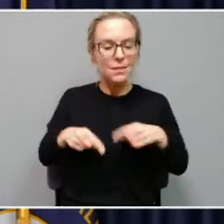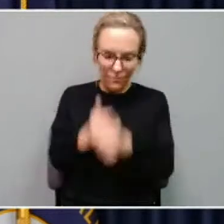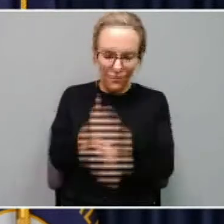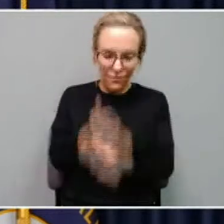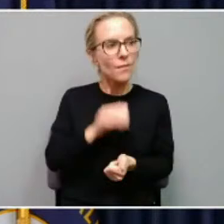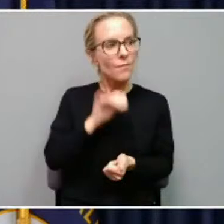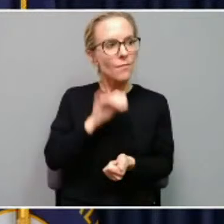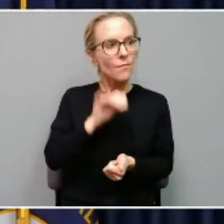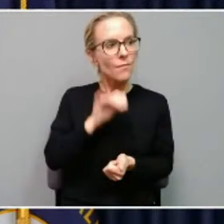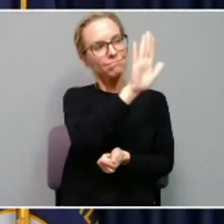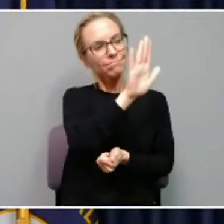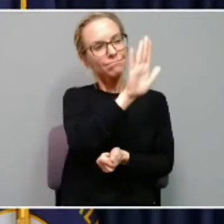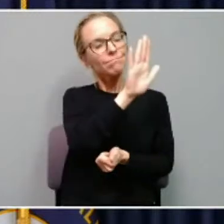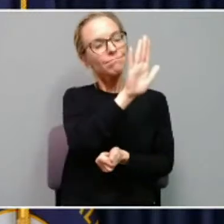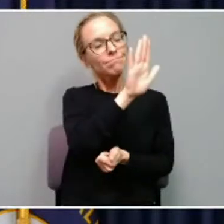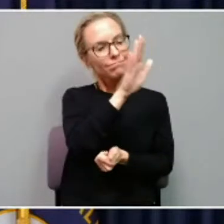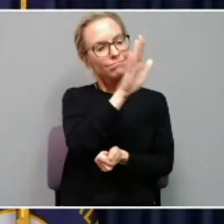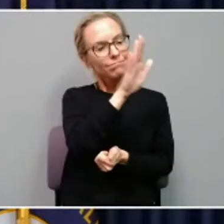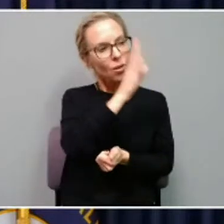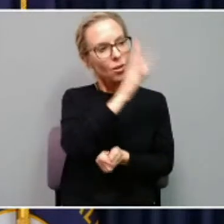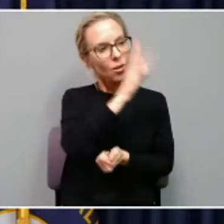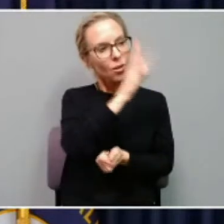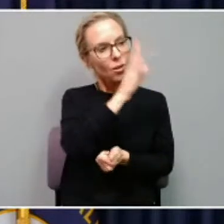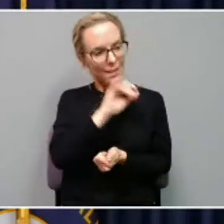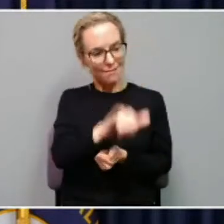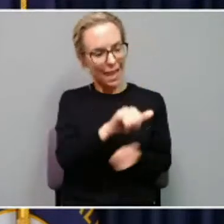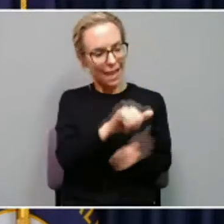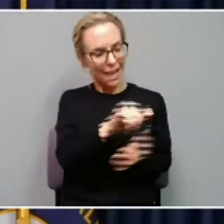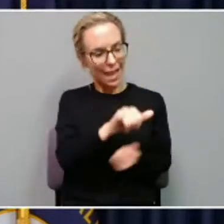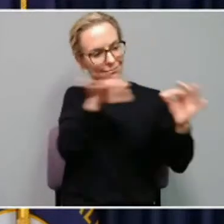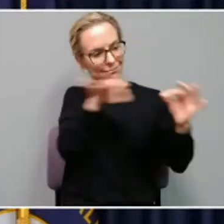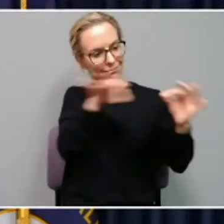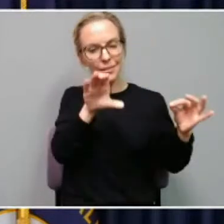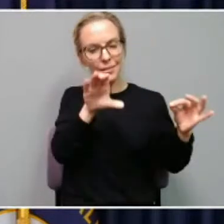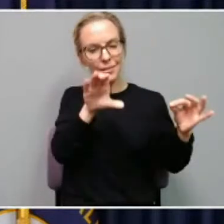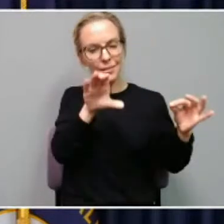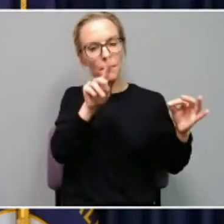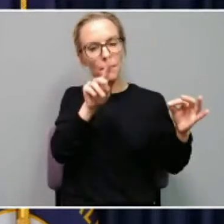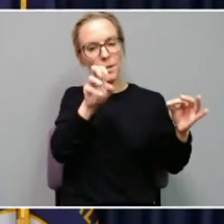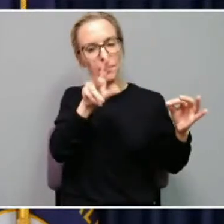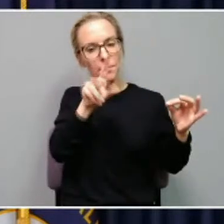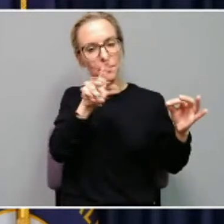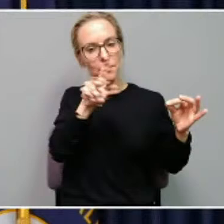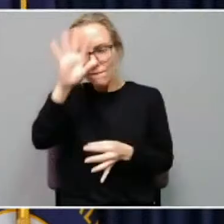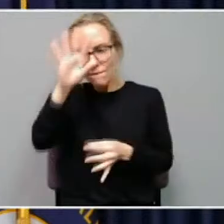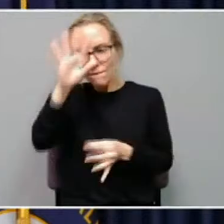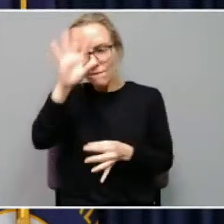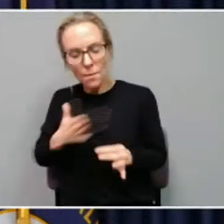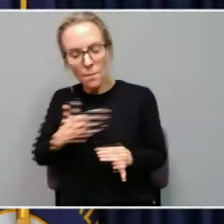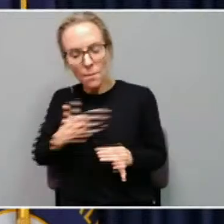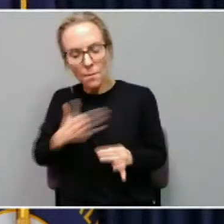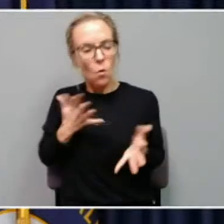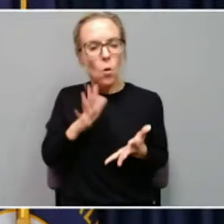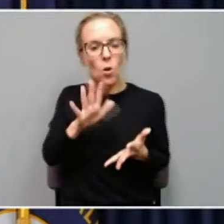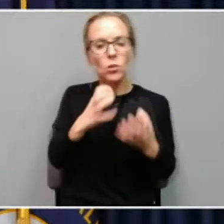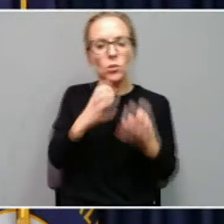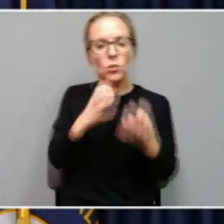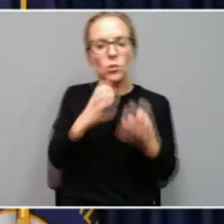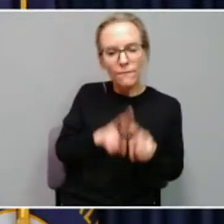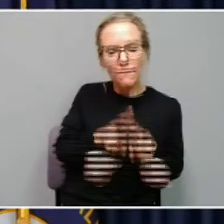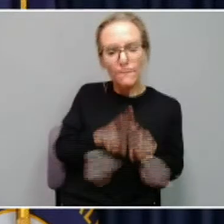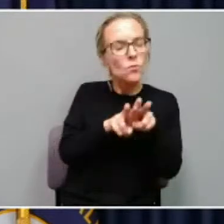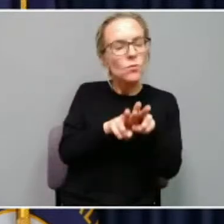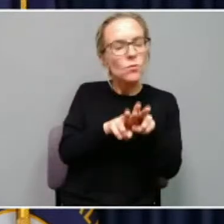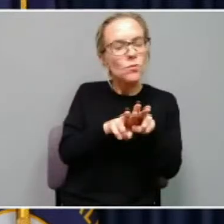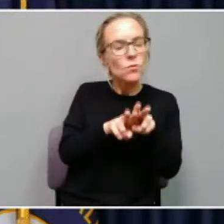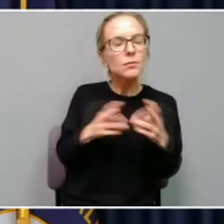that we have been given, whether it's faith like it is with me or values. All we have to do is